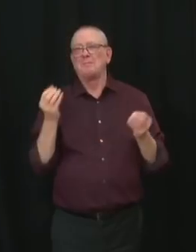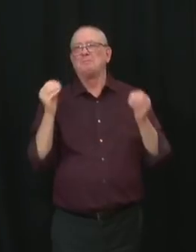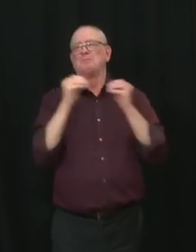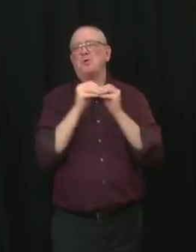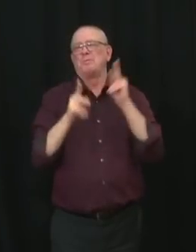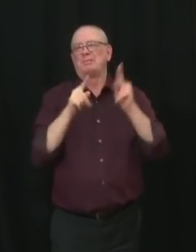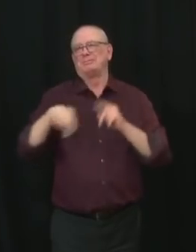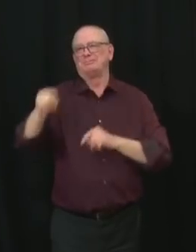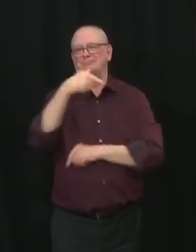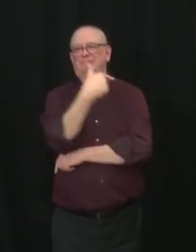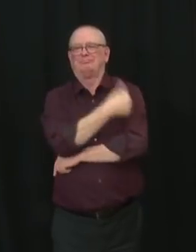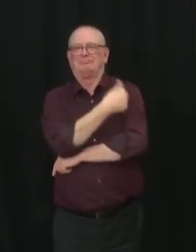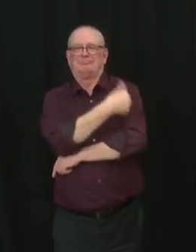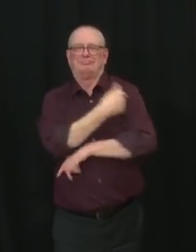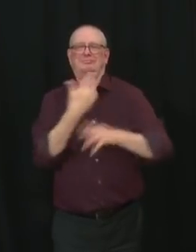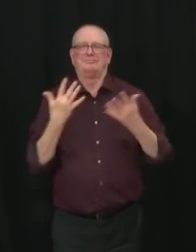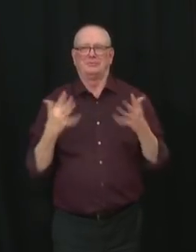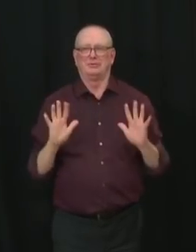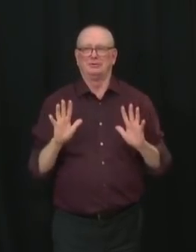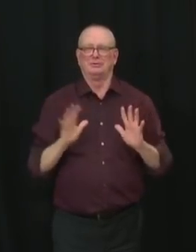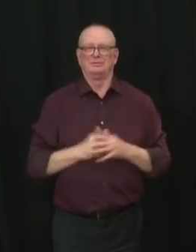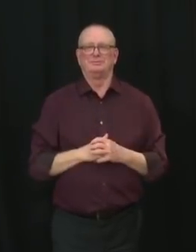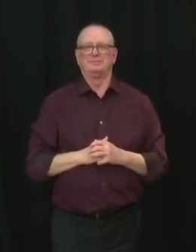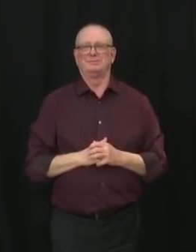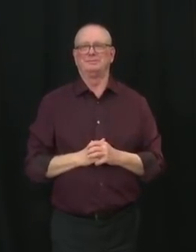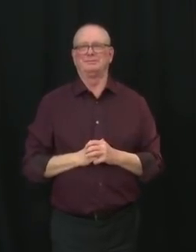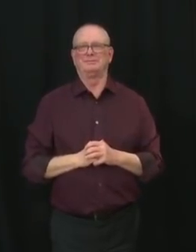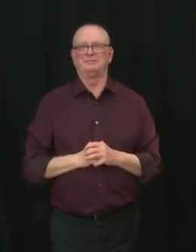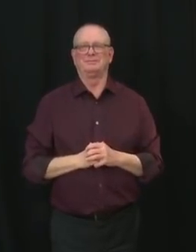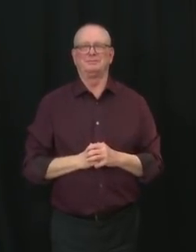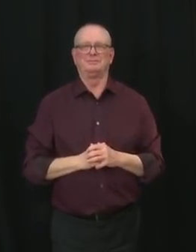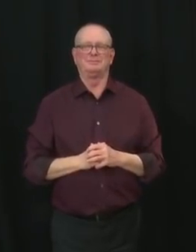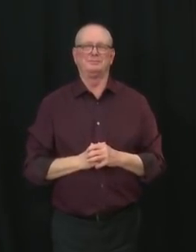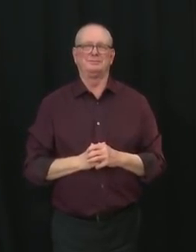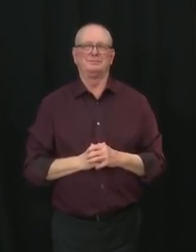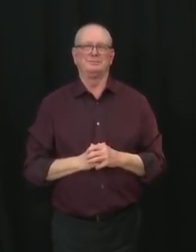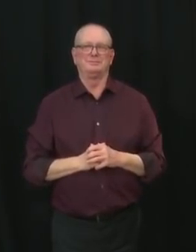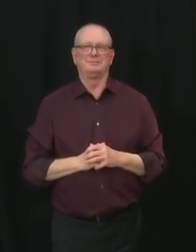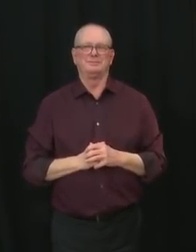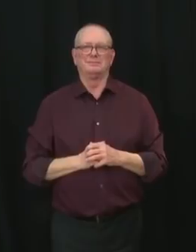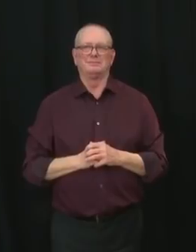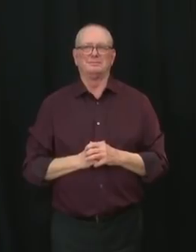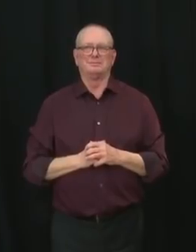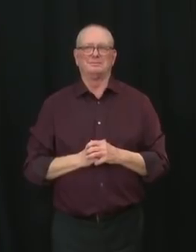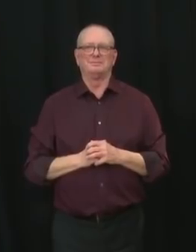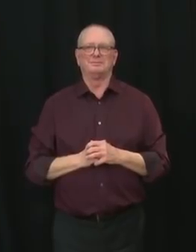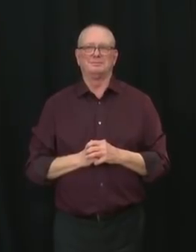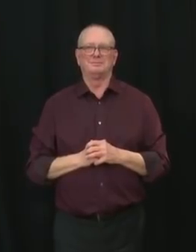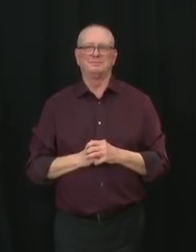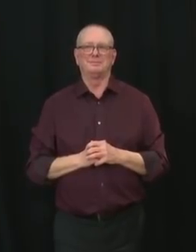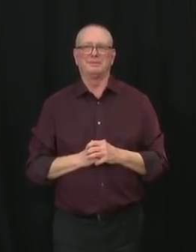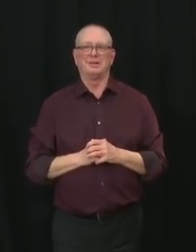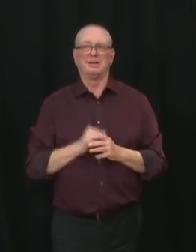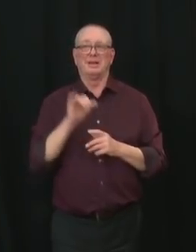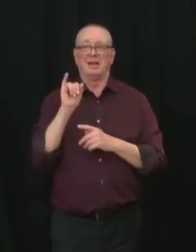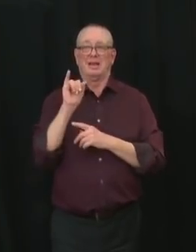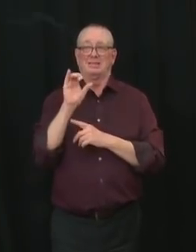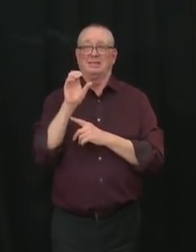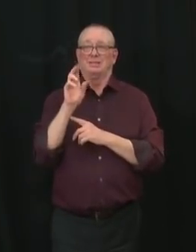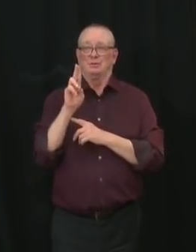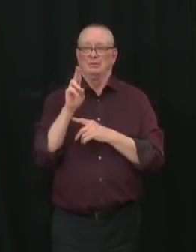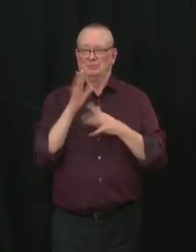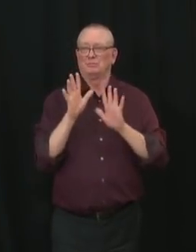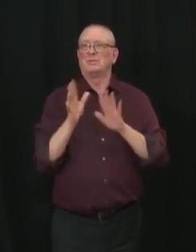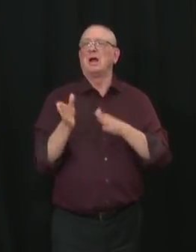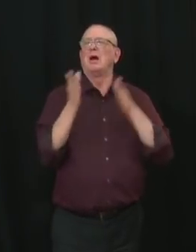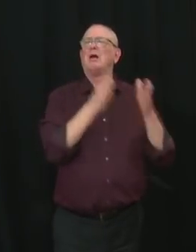less impact on our intensive care units. Now, in terms of non-intensive care acute care beds,